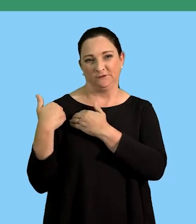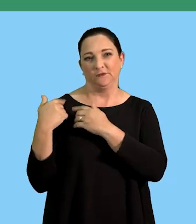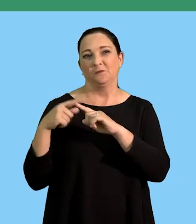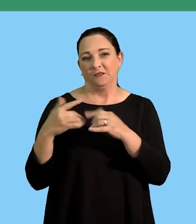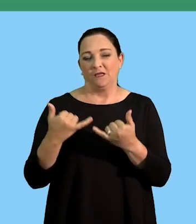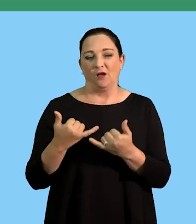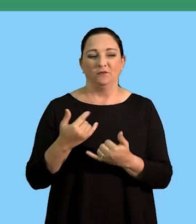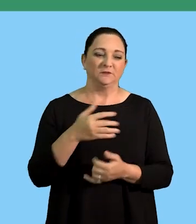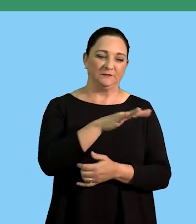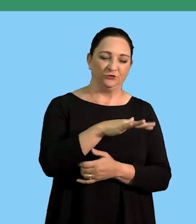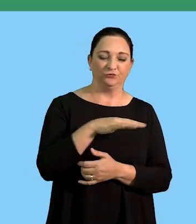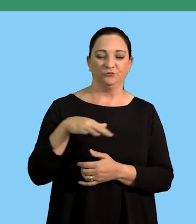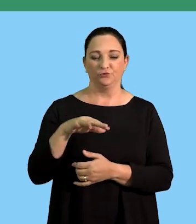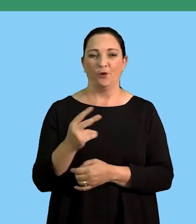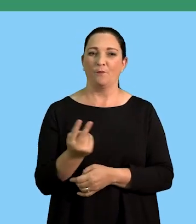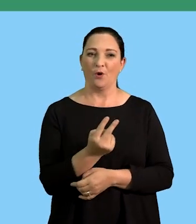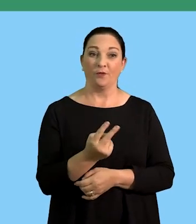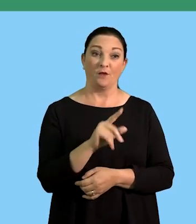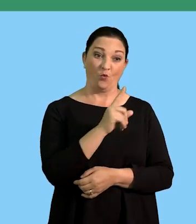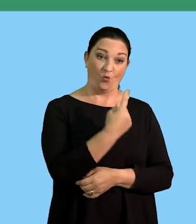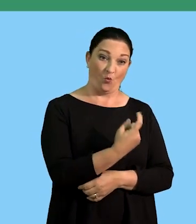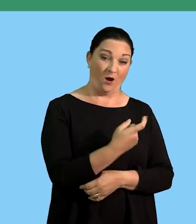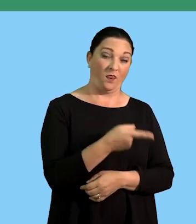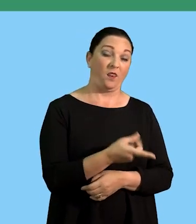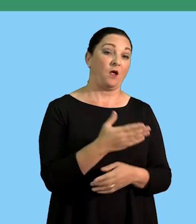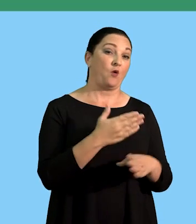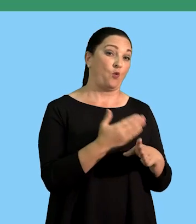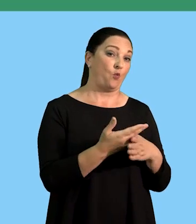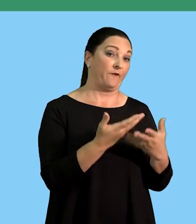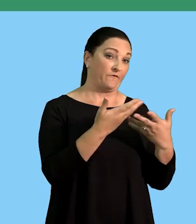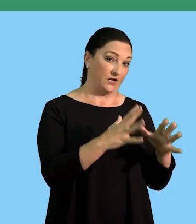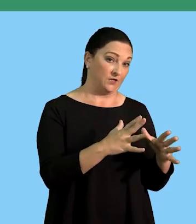are two situations, which is retirement one